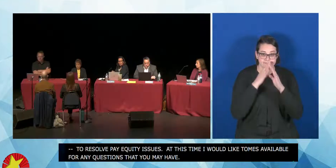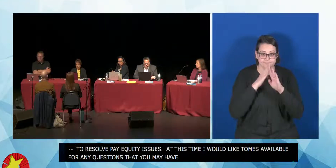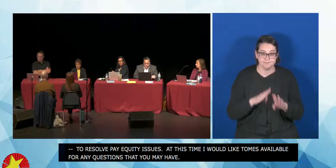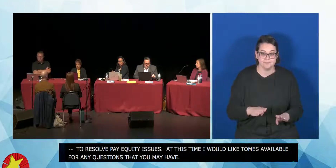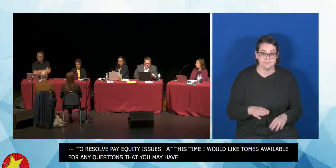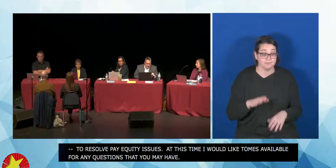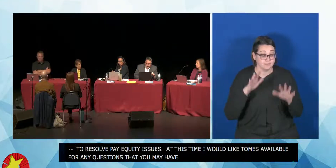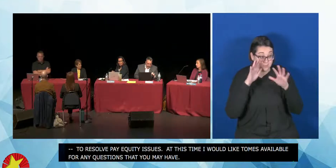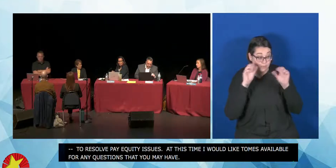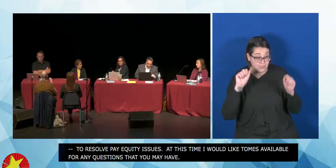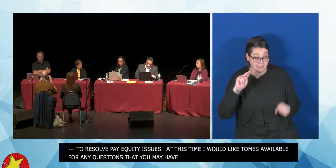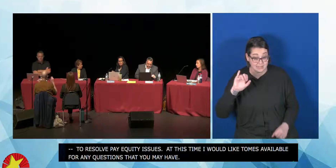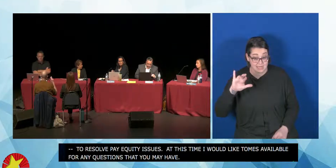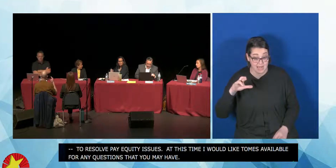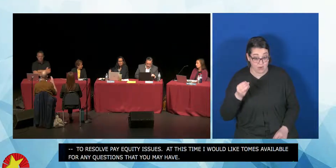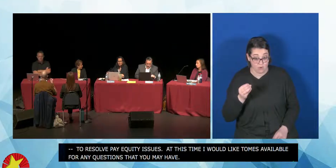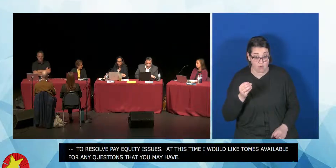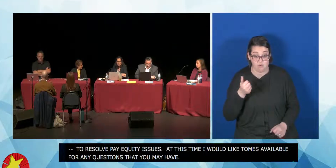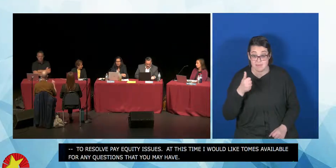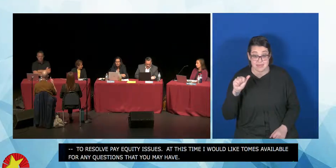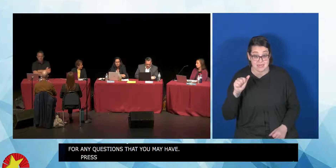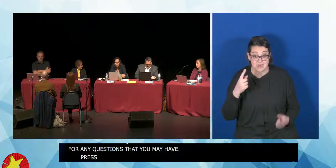Are there any questions?